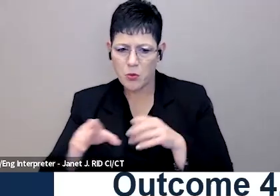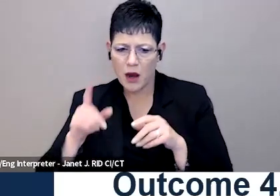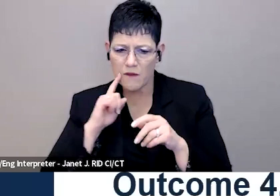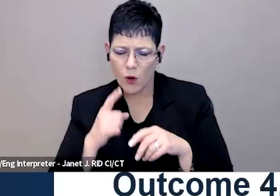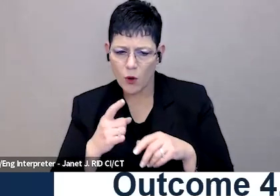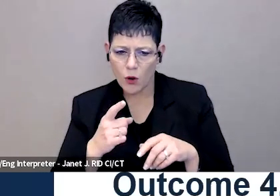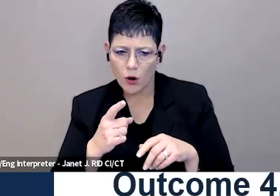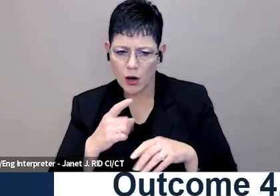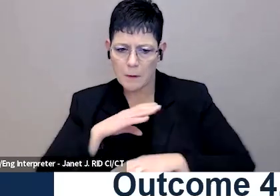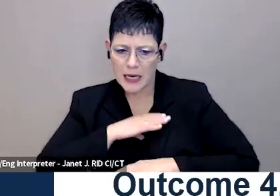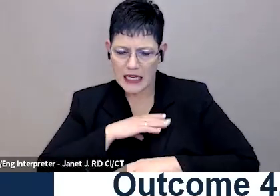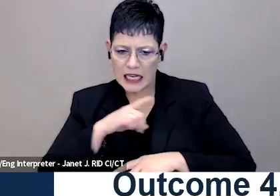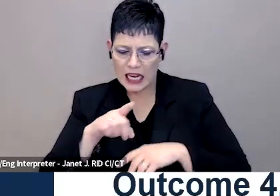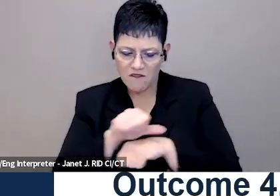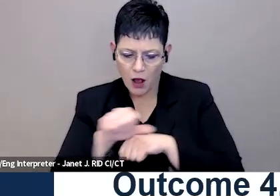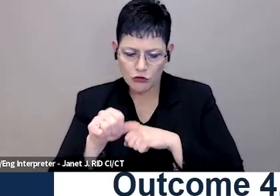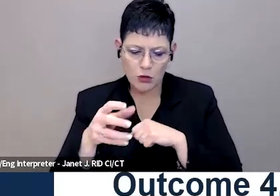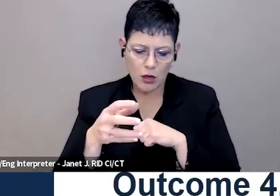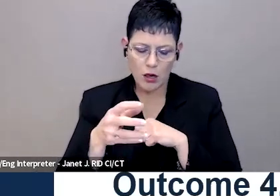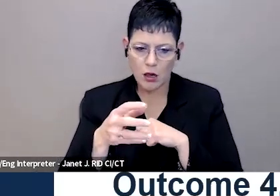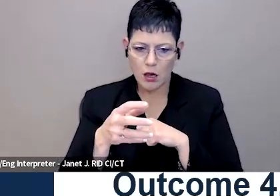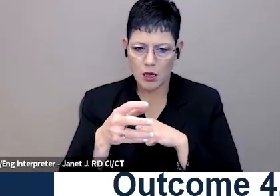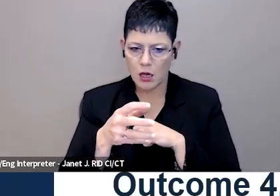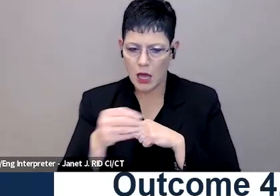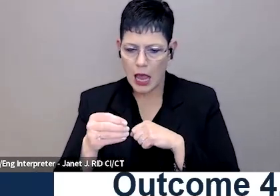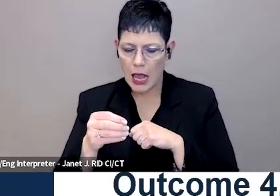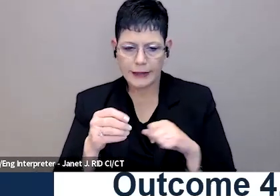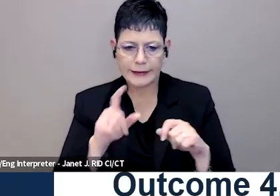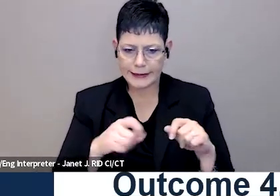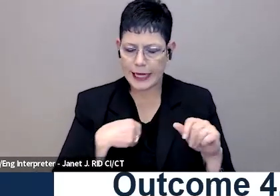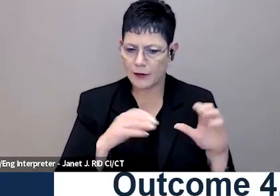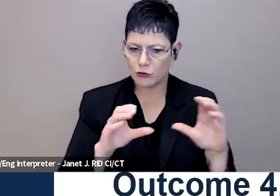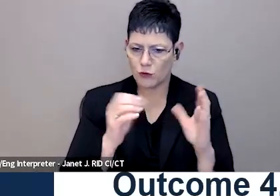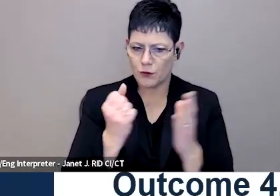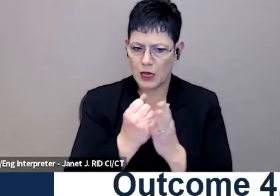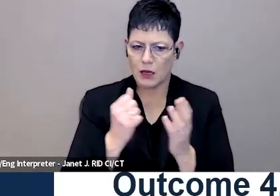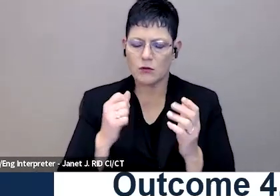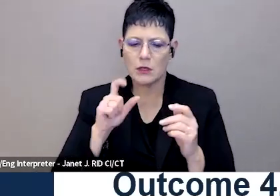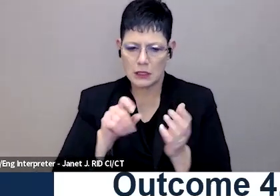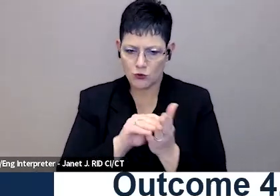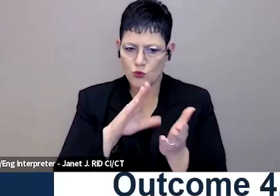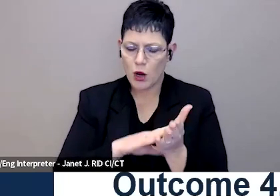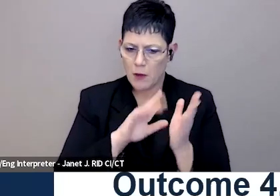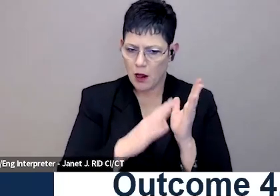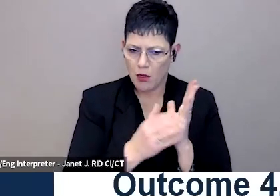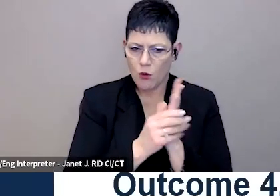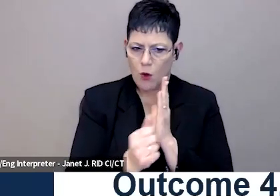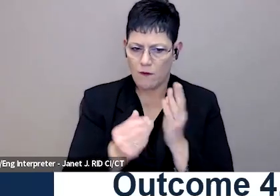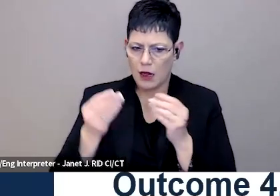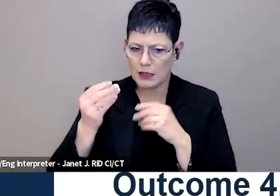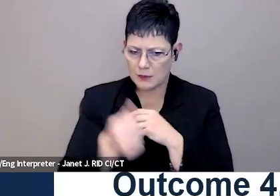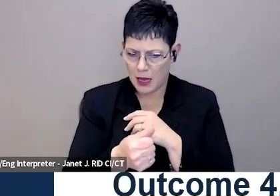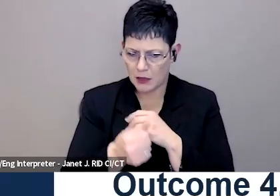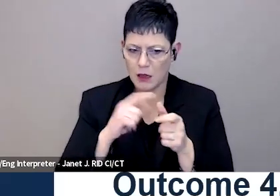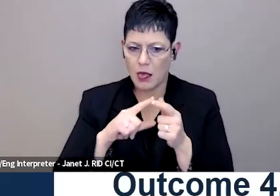and cognitive limitations or other requirements that are certified by a licensed healthcare practitioner. They would document the qualified expenses. And after